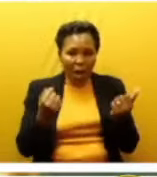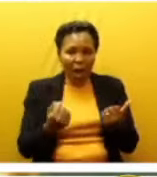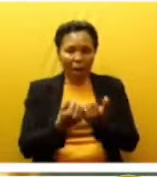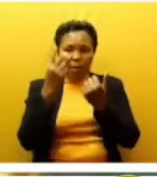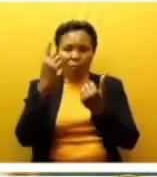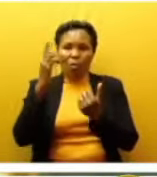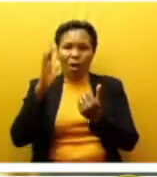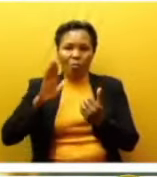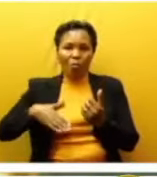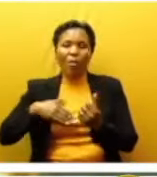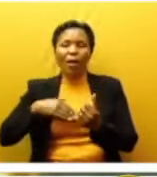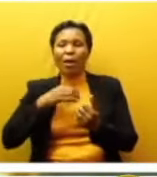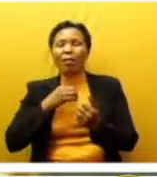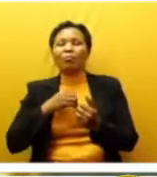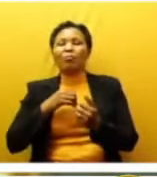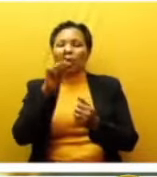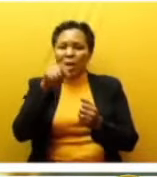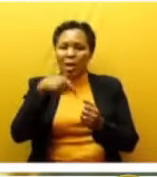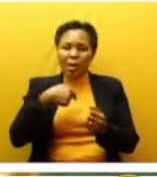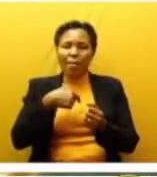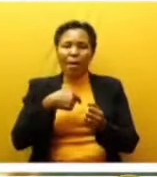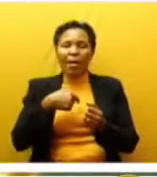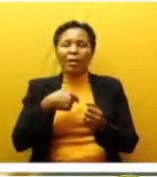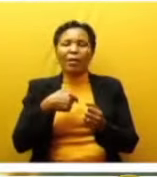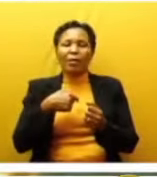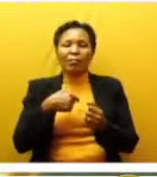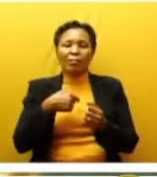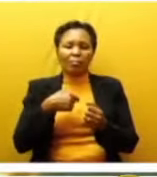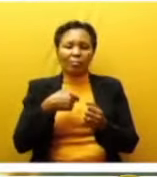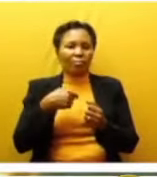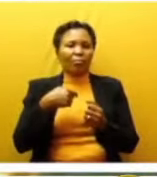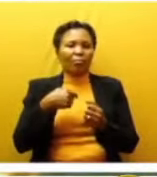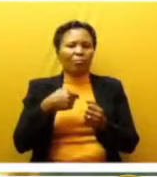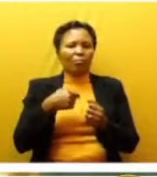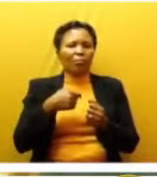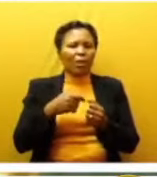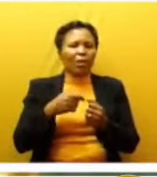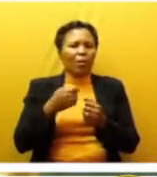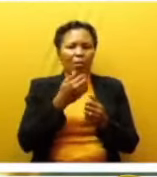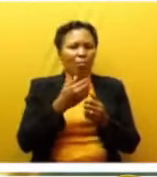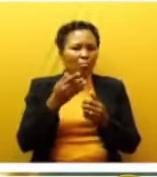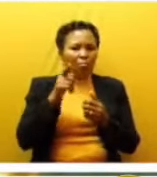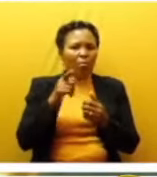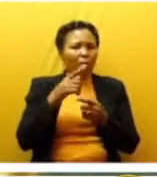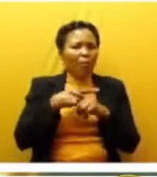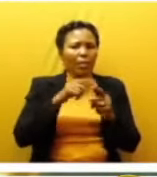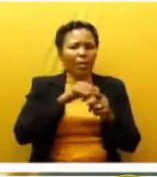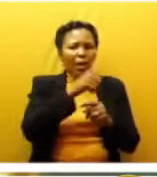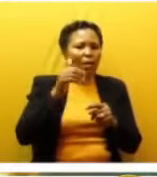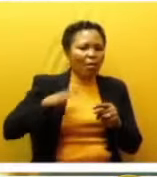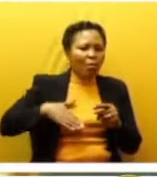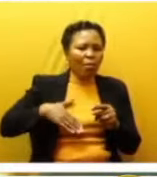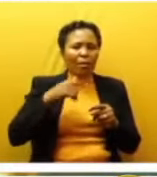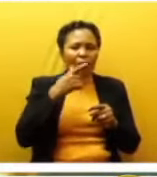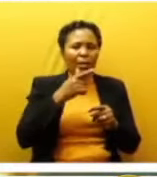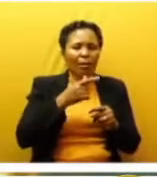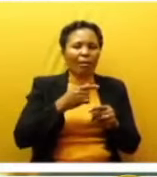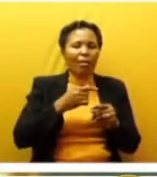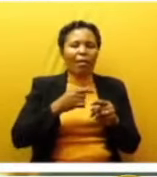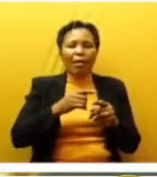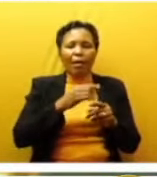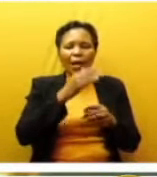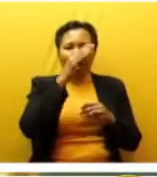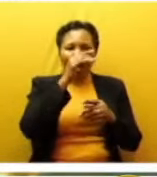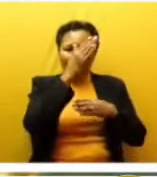claimants, who according to Solomonic wisdom could not have been the mother, is the one who was saying, cut